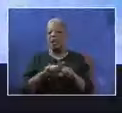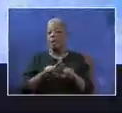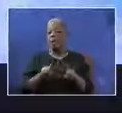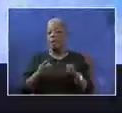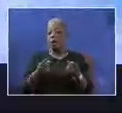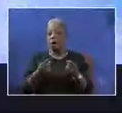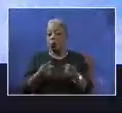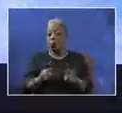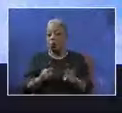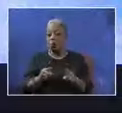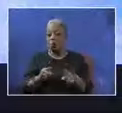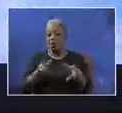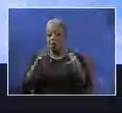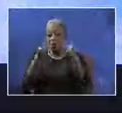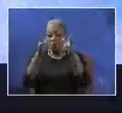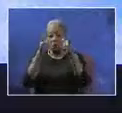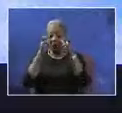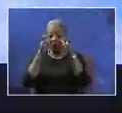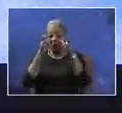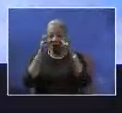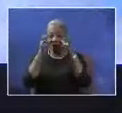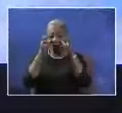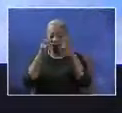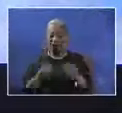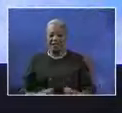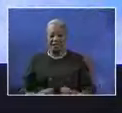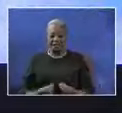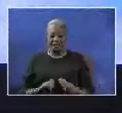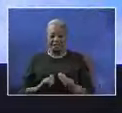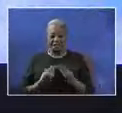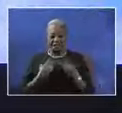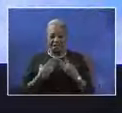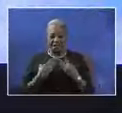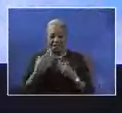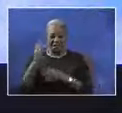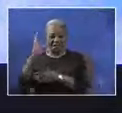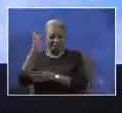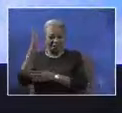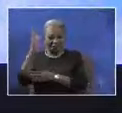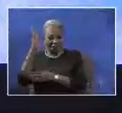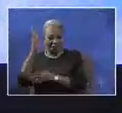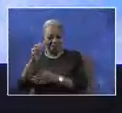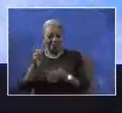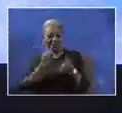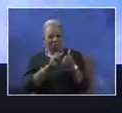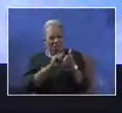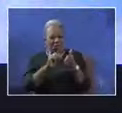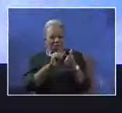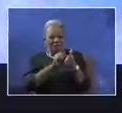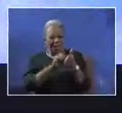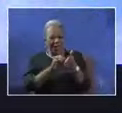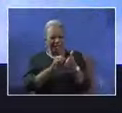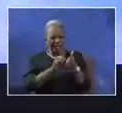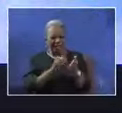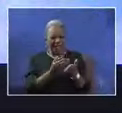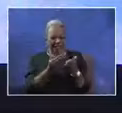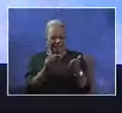motivational speech. When you hear a motivational speech, then you always write down action steps. Okay, this is what I'm going to do because